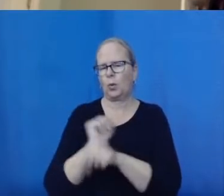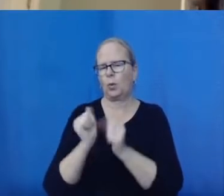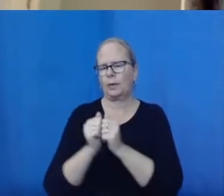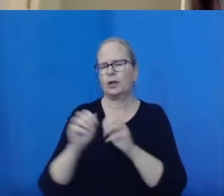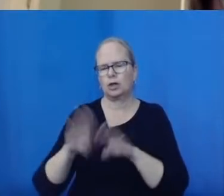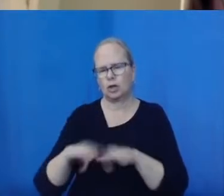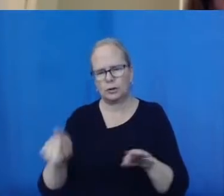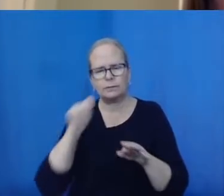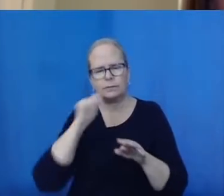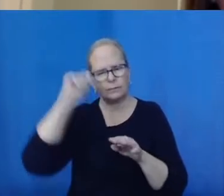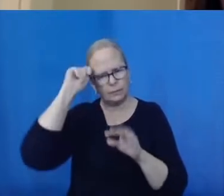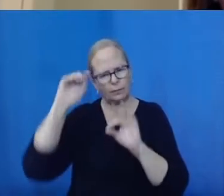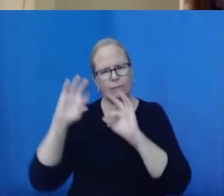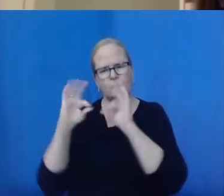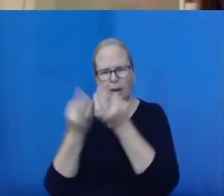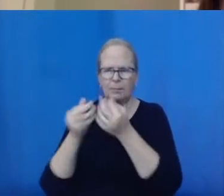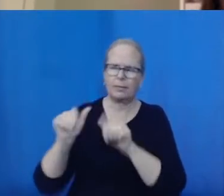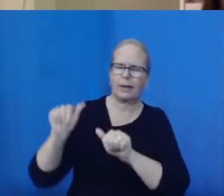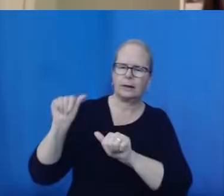me.